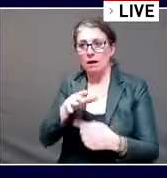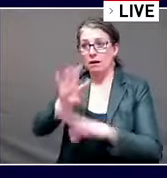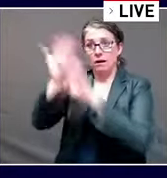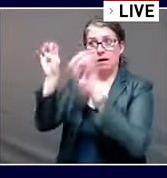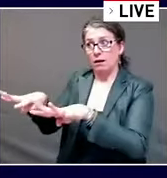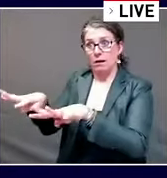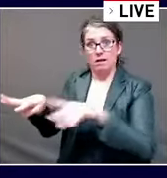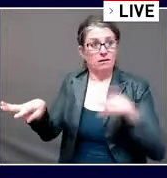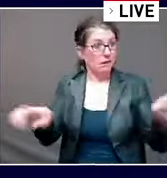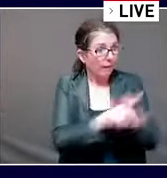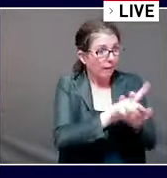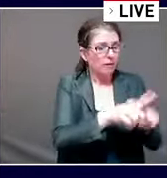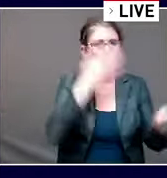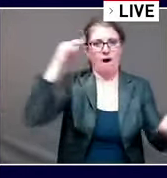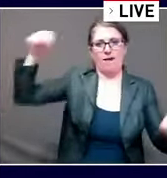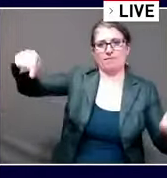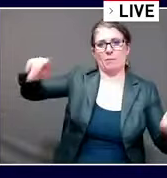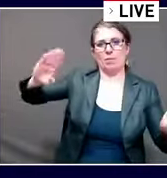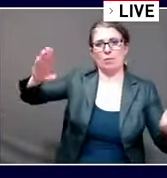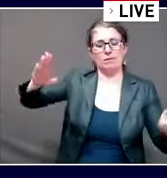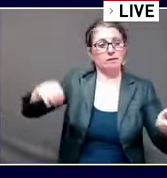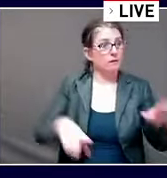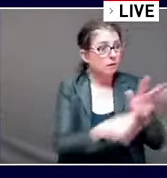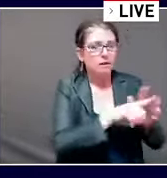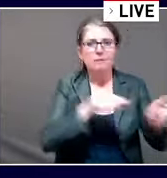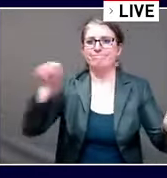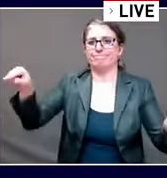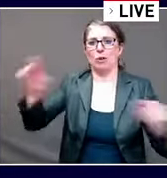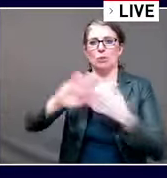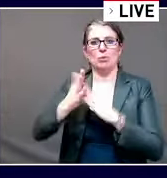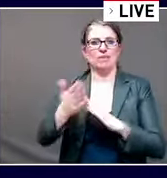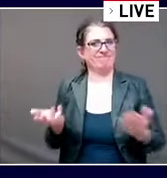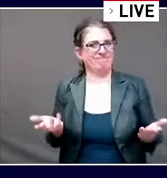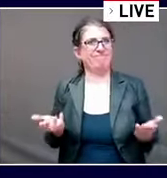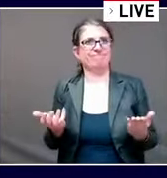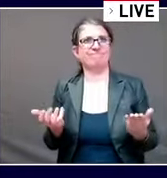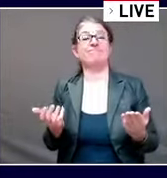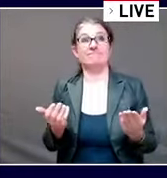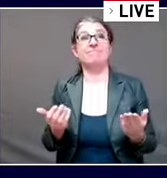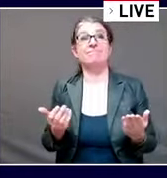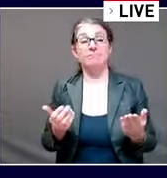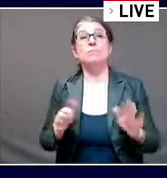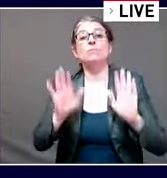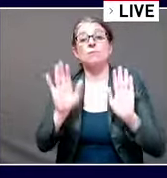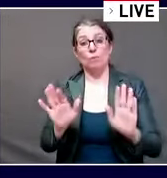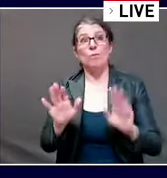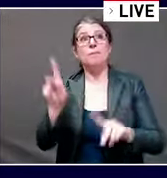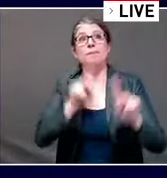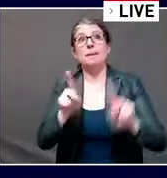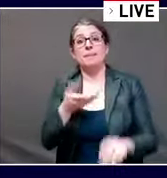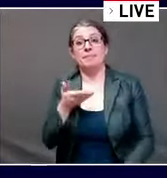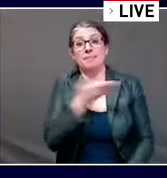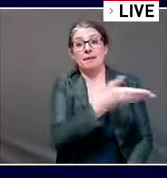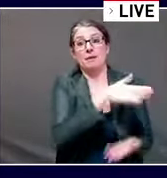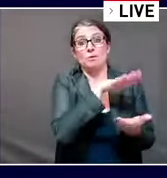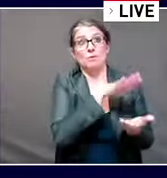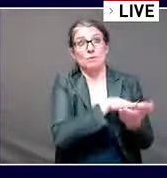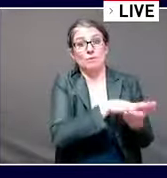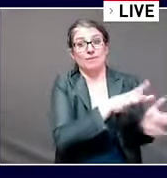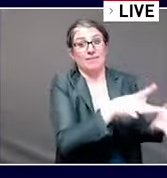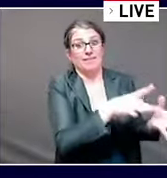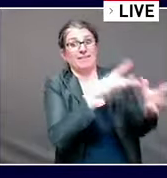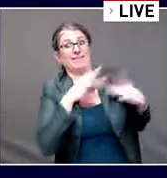because they have been transmitted or contracted in schools, but merely because that's where more individuals are being tested and where